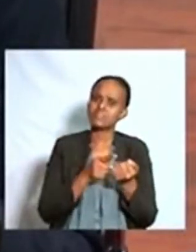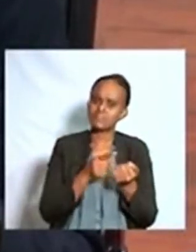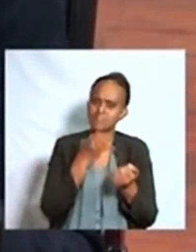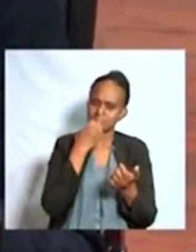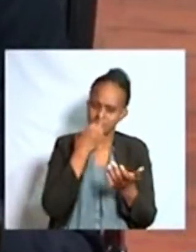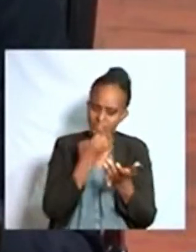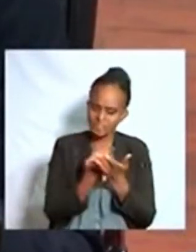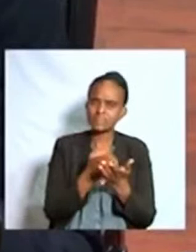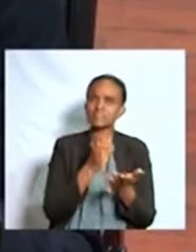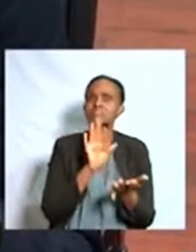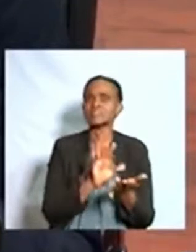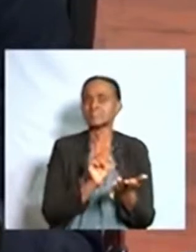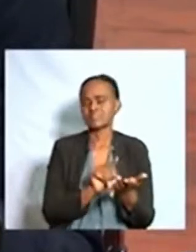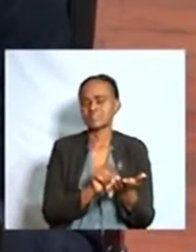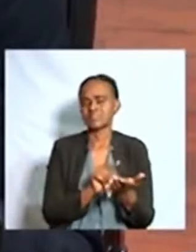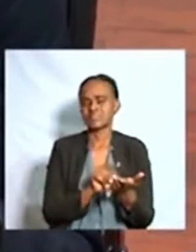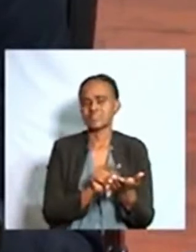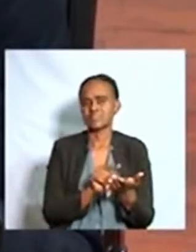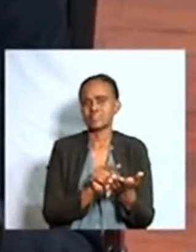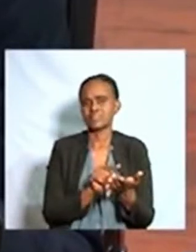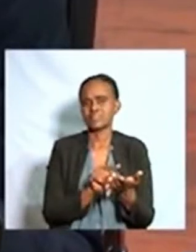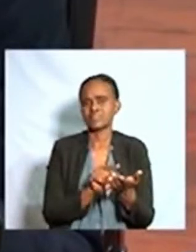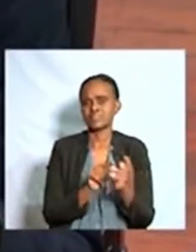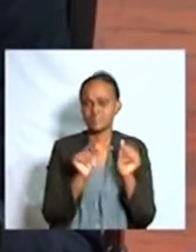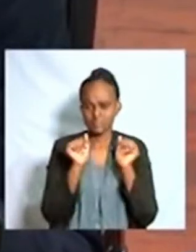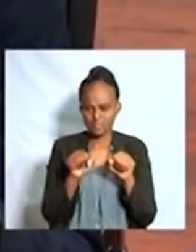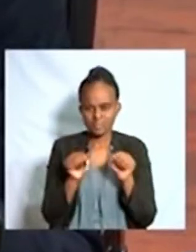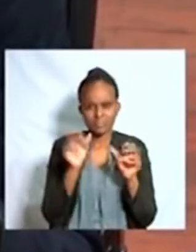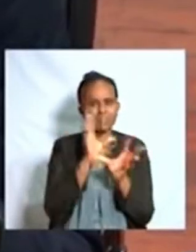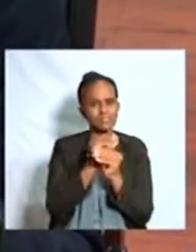evidence? Maybe I would have missed